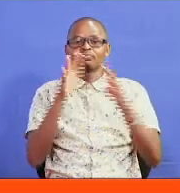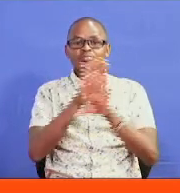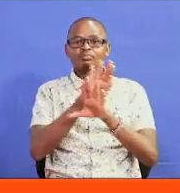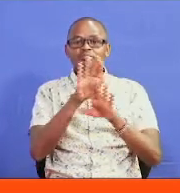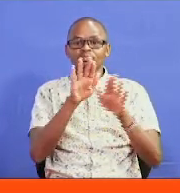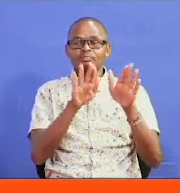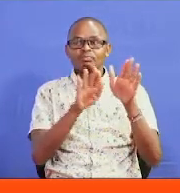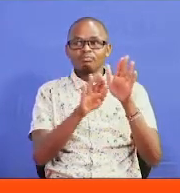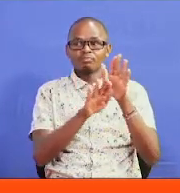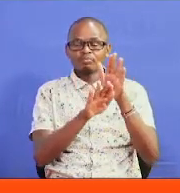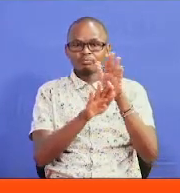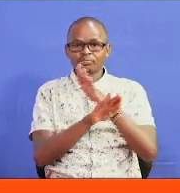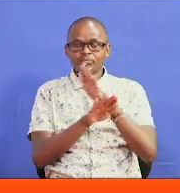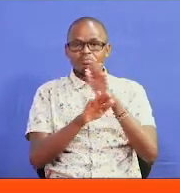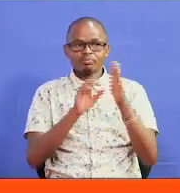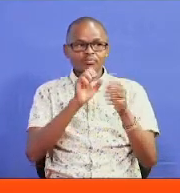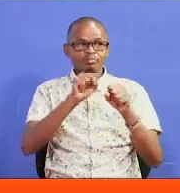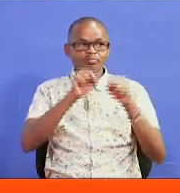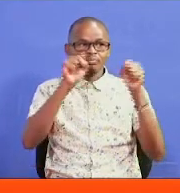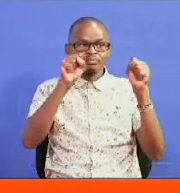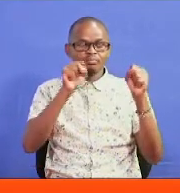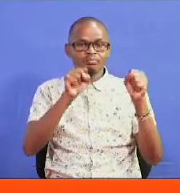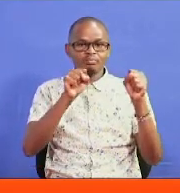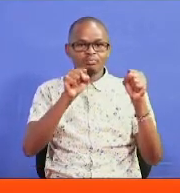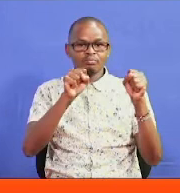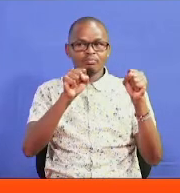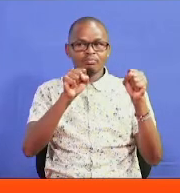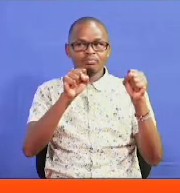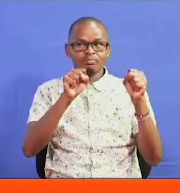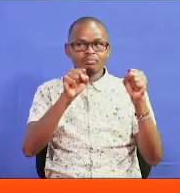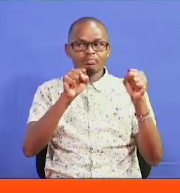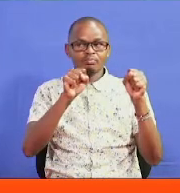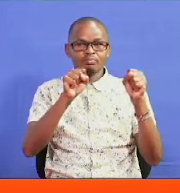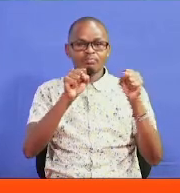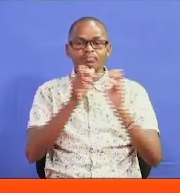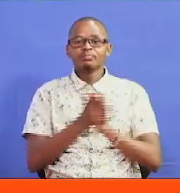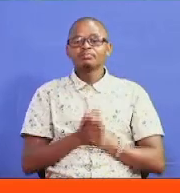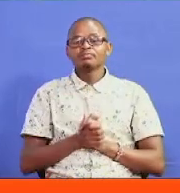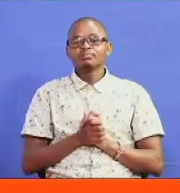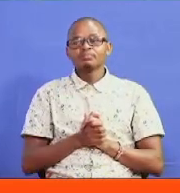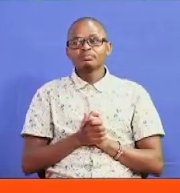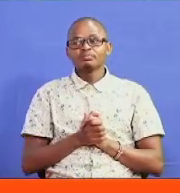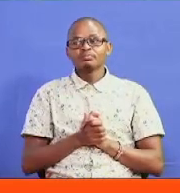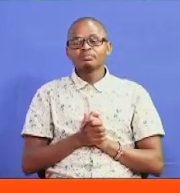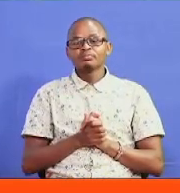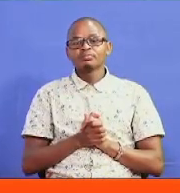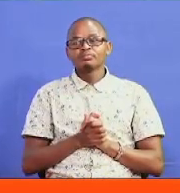everything. Now your system gets to know. Okay, so